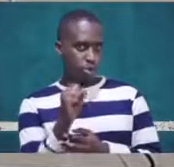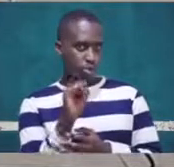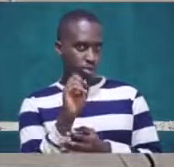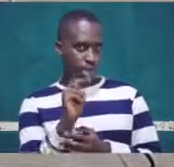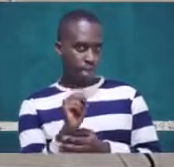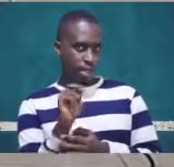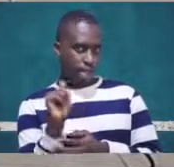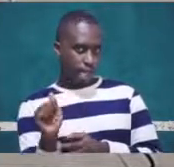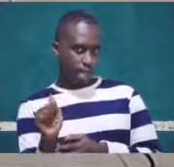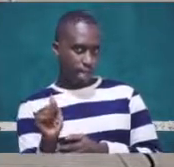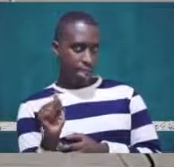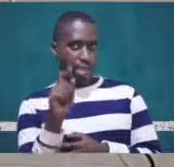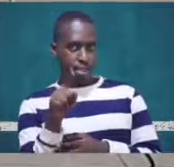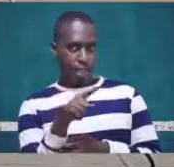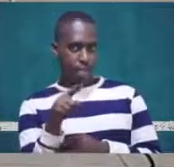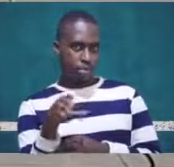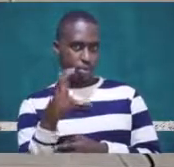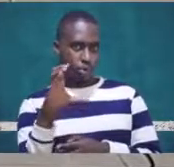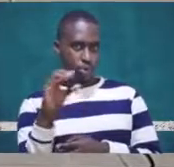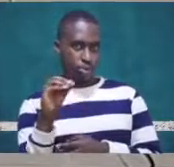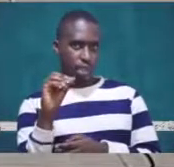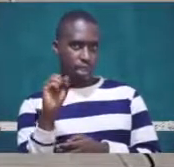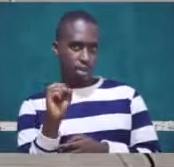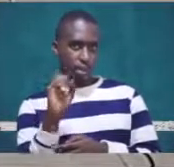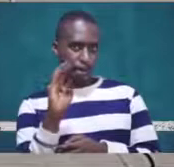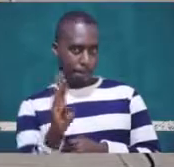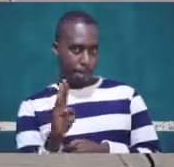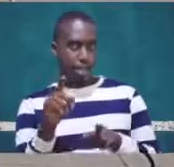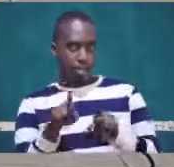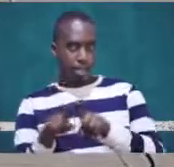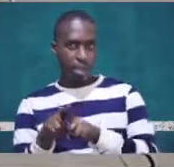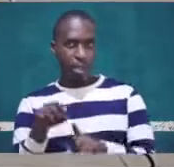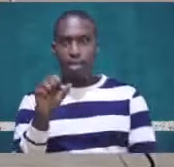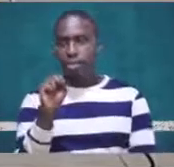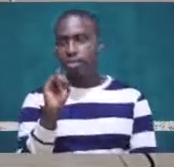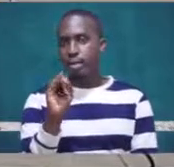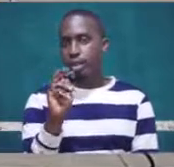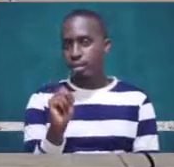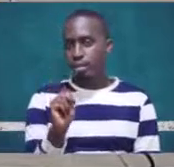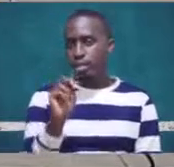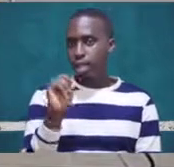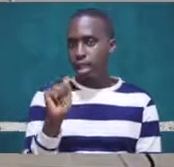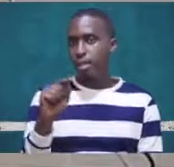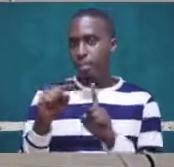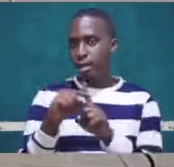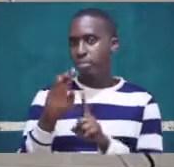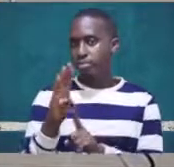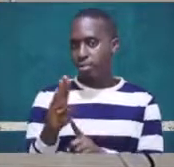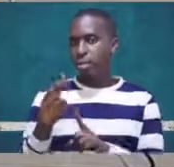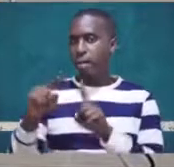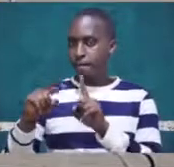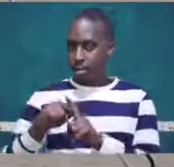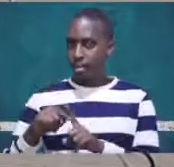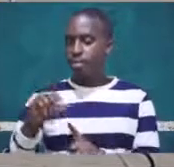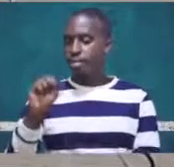sine A times cosine B is equal to sine of A plus B plus sine